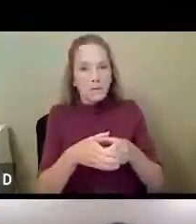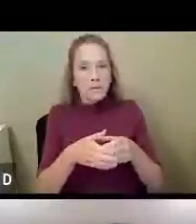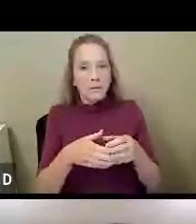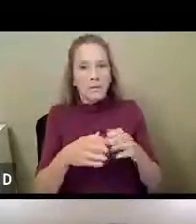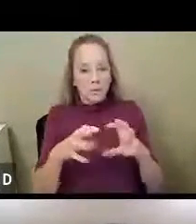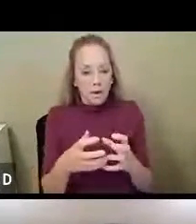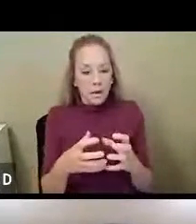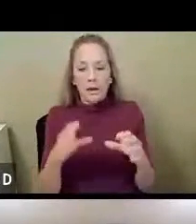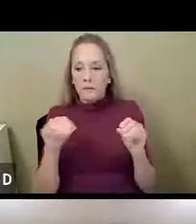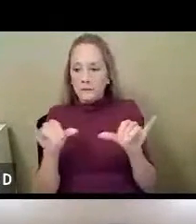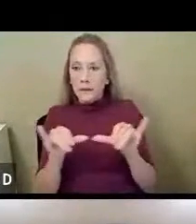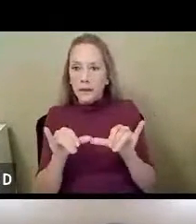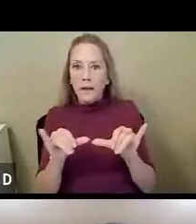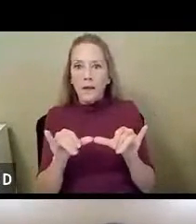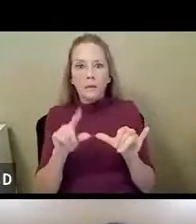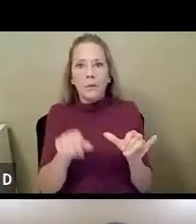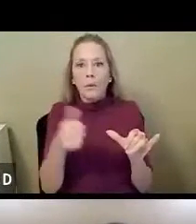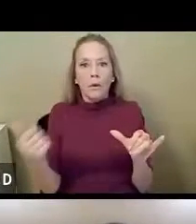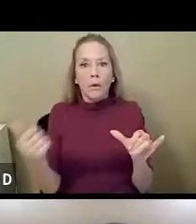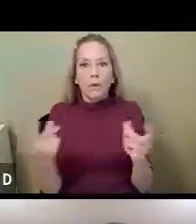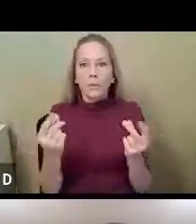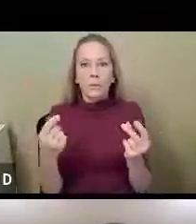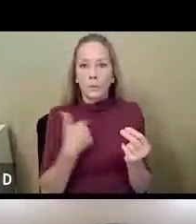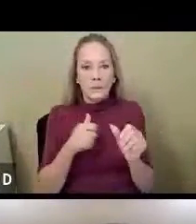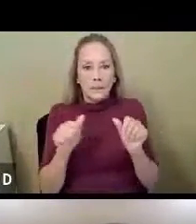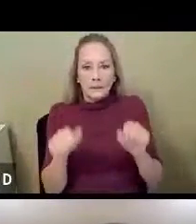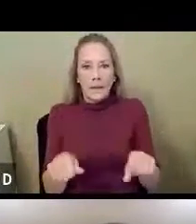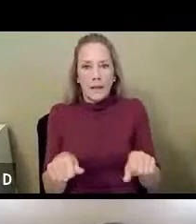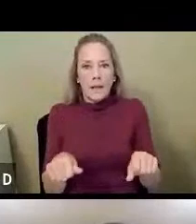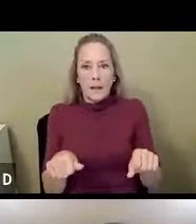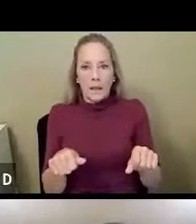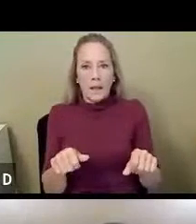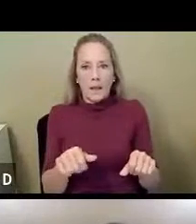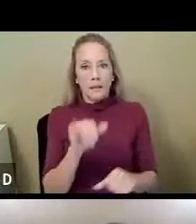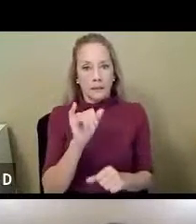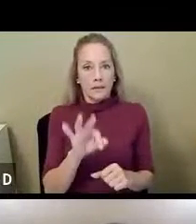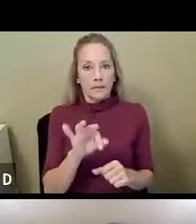What other steps would we want to take as an escalation?